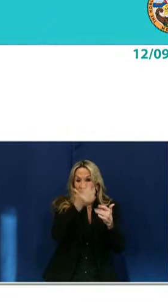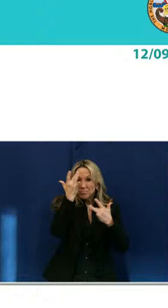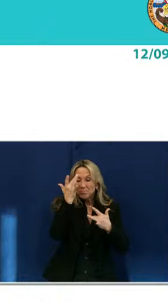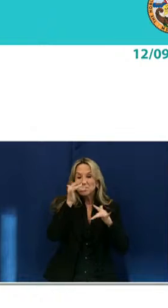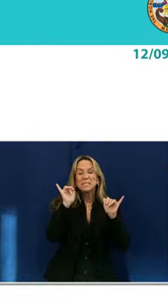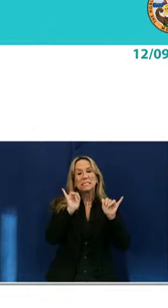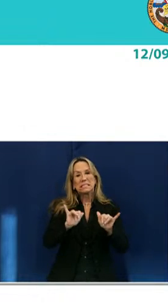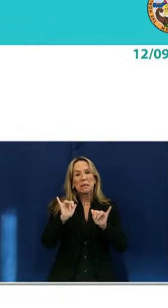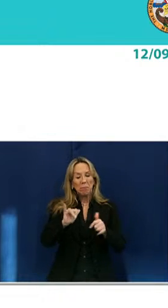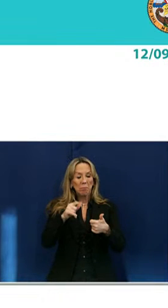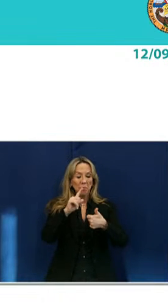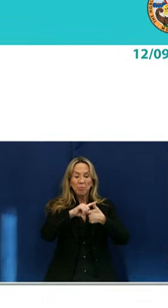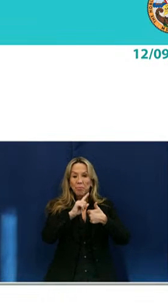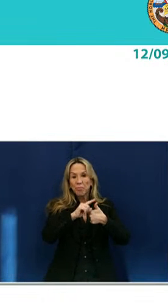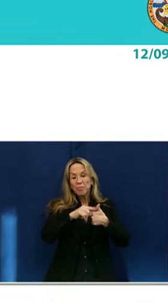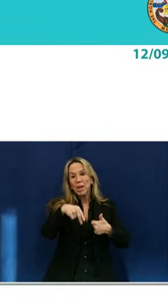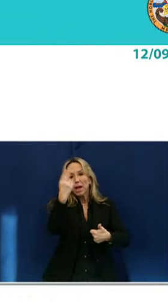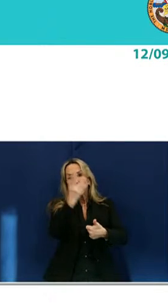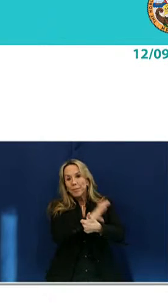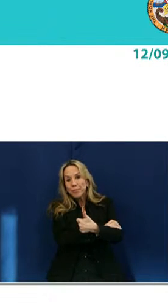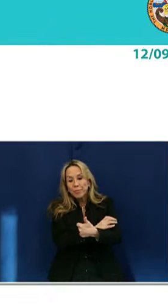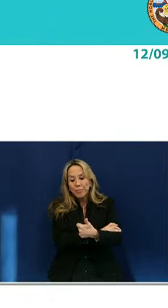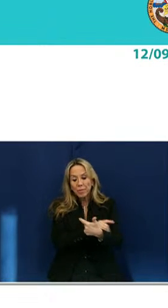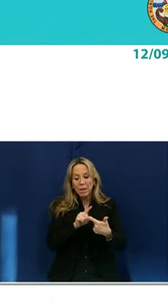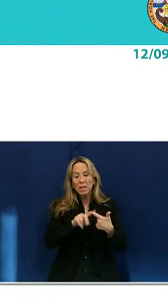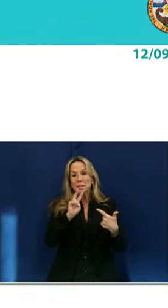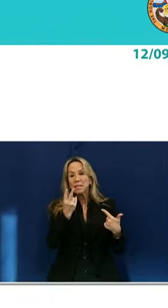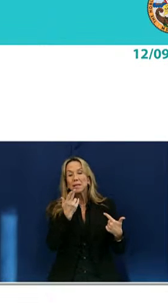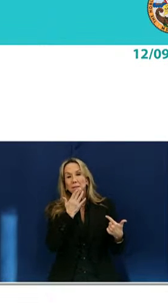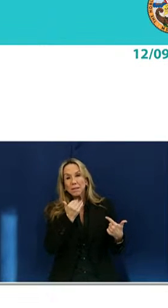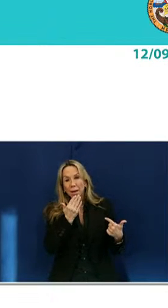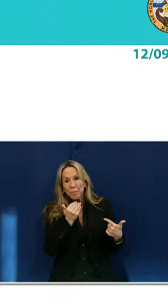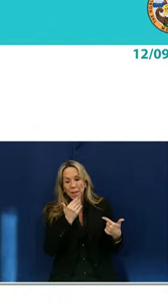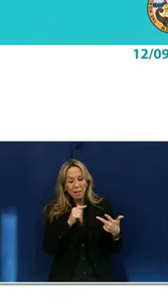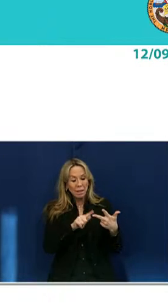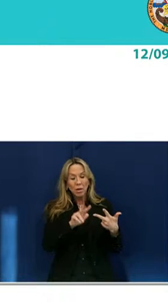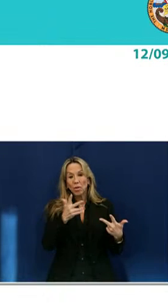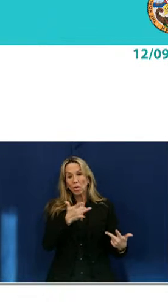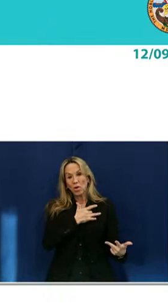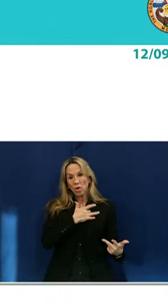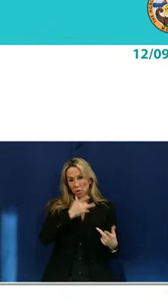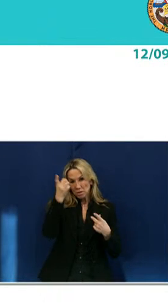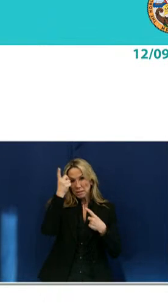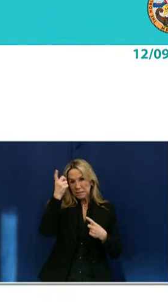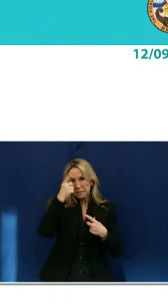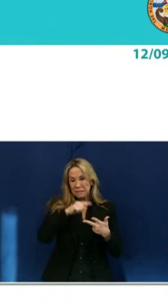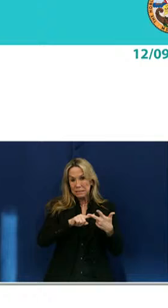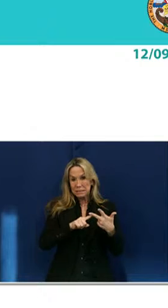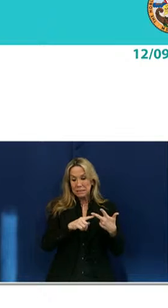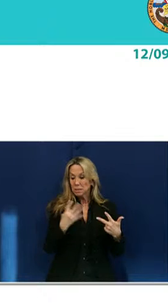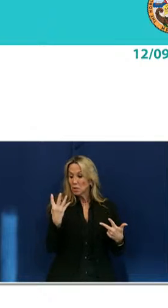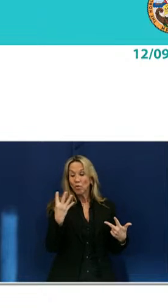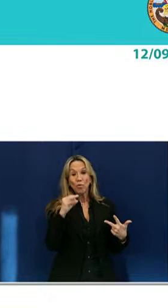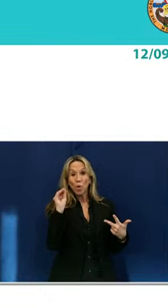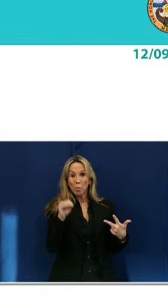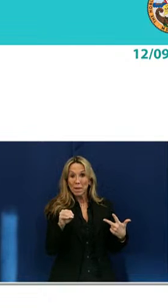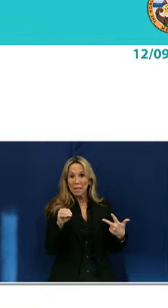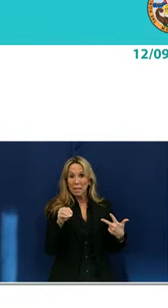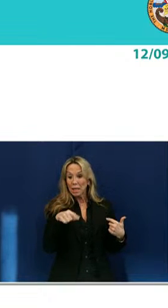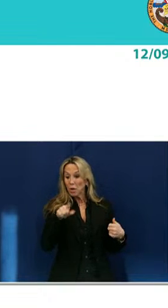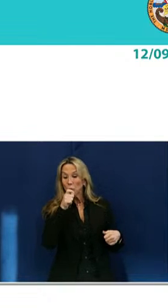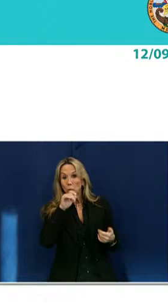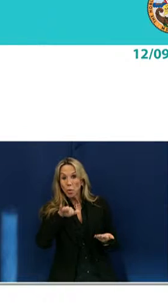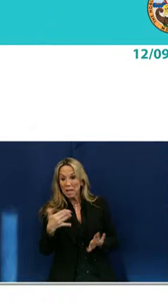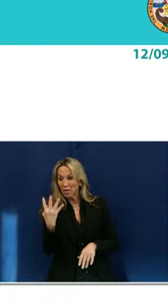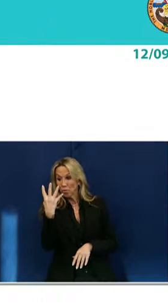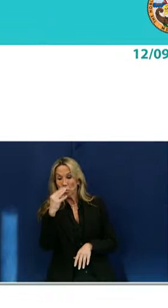unchanged. The first is hypertension, the second is diabetes, and the third is heart disease. That leaves 4% of those who have died that